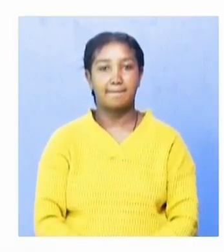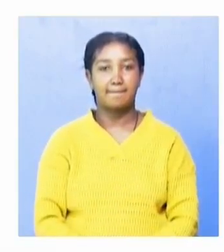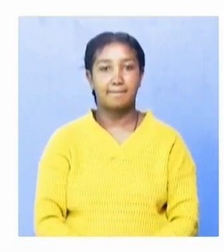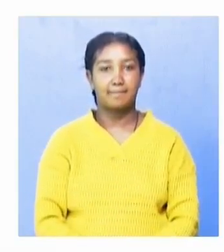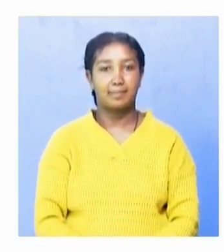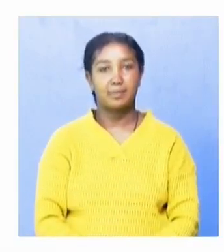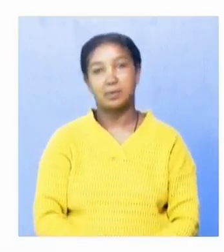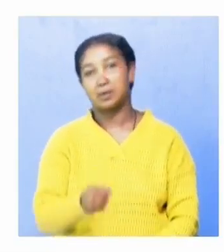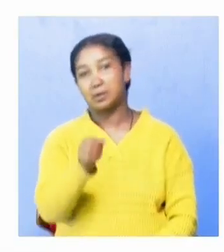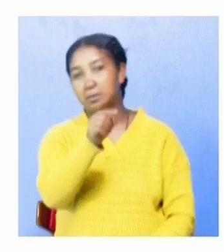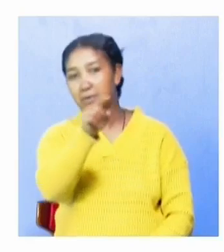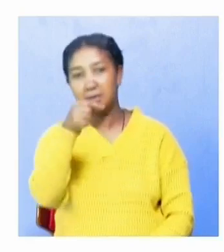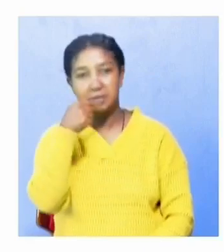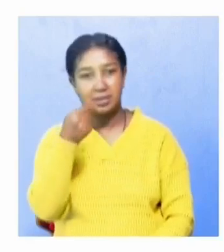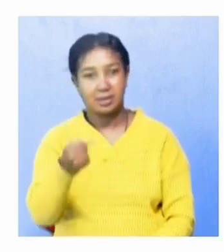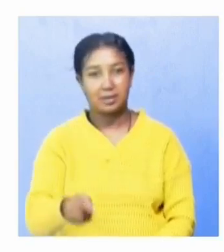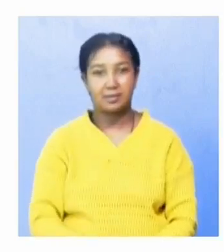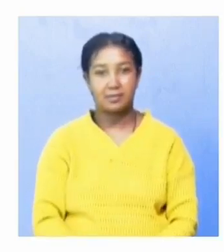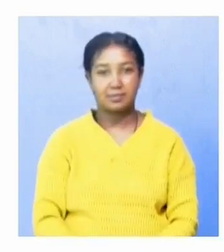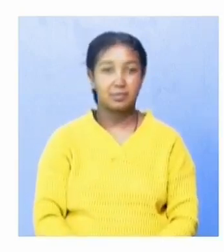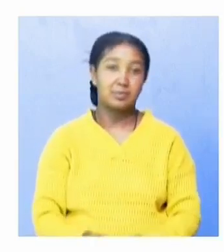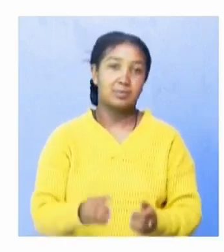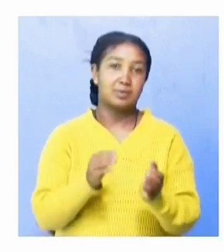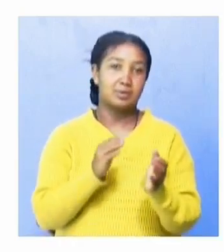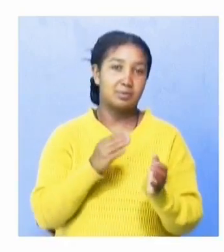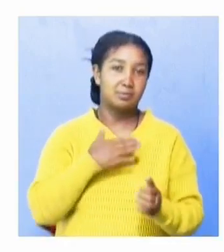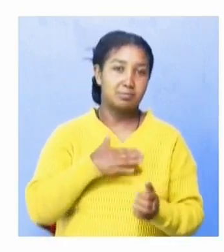And also maybe you can say here, sorry,